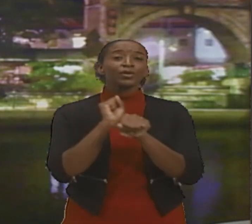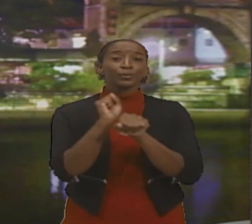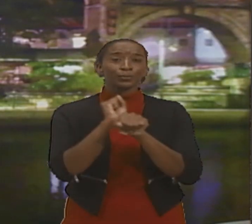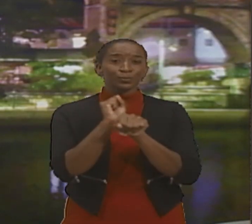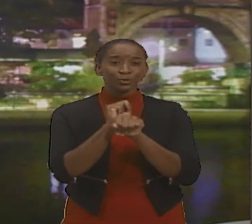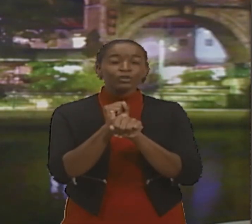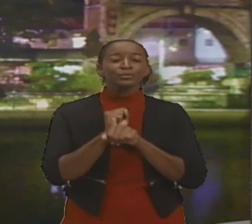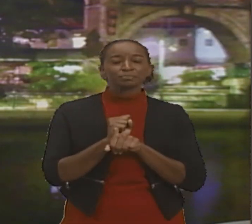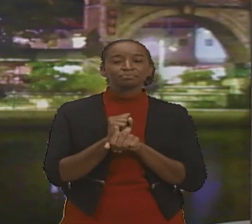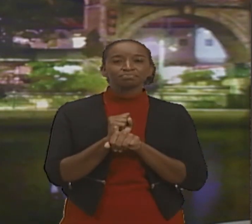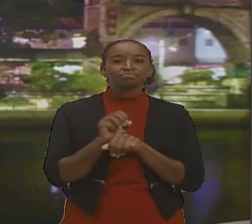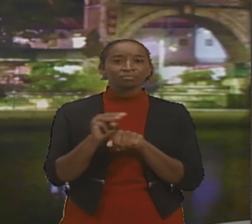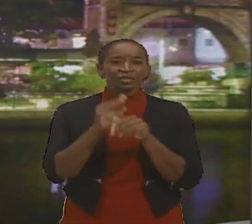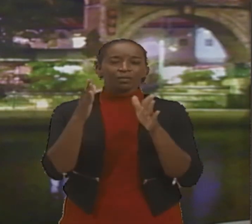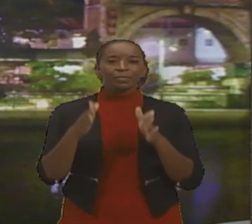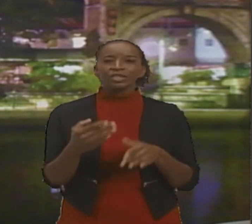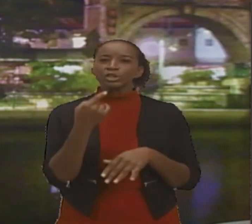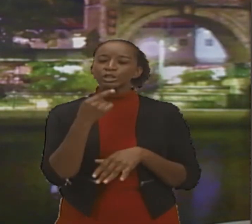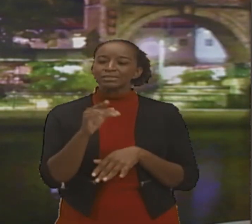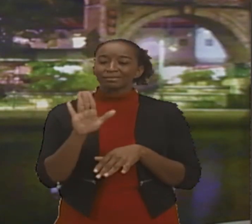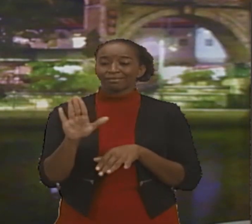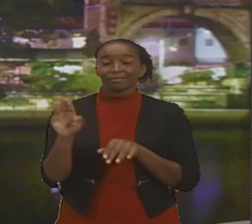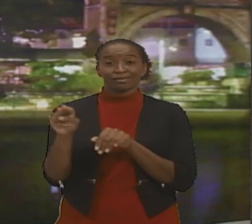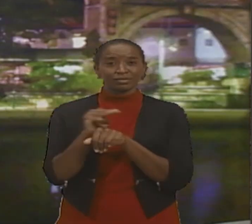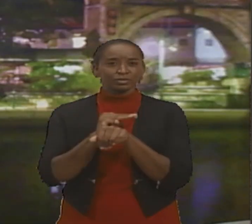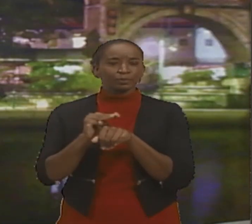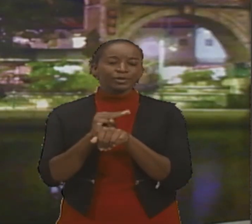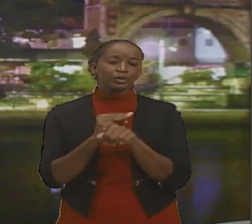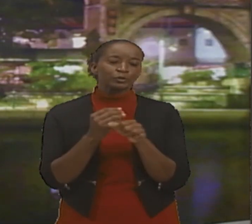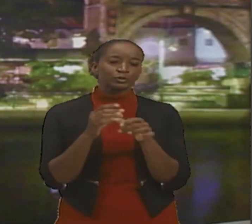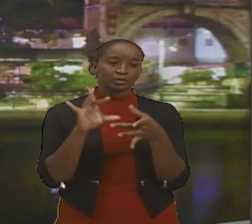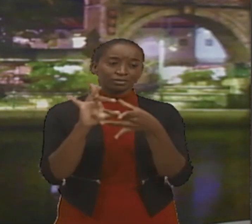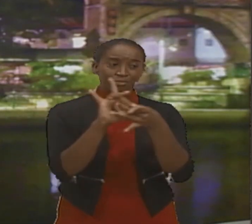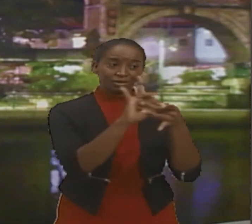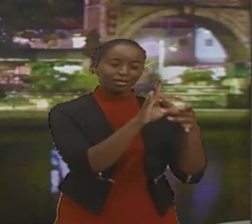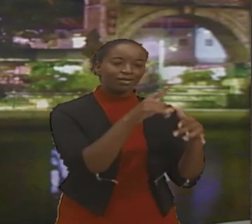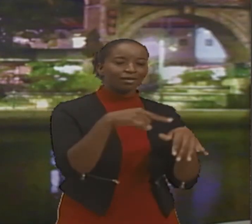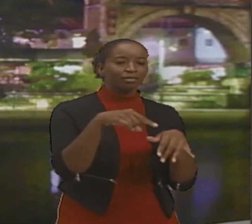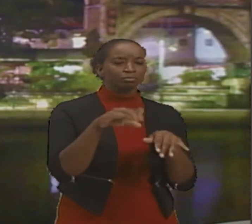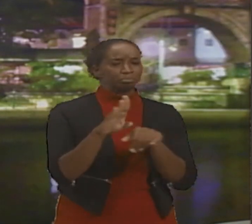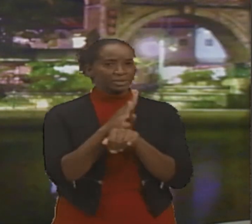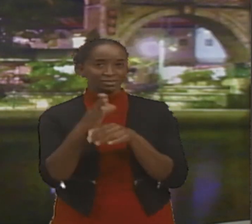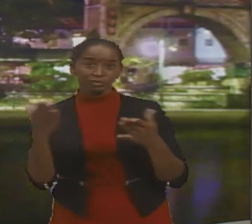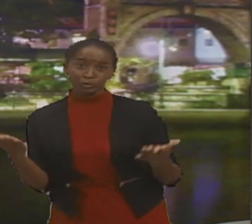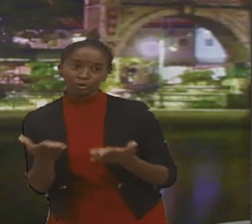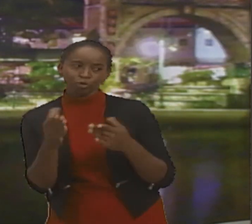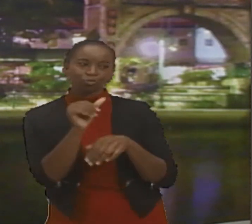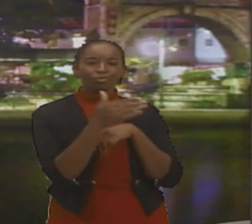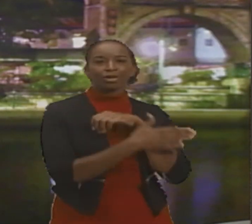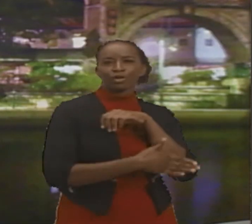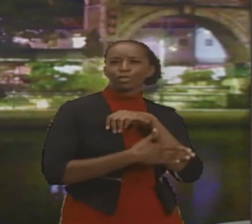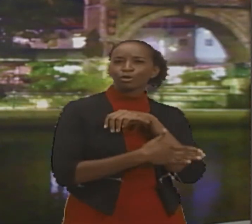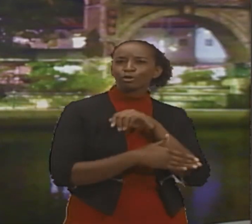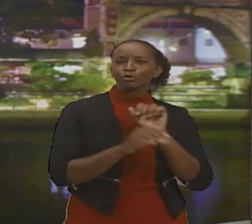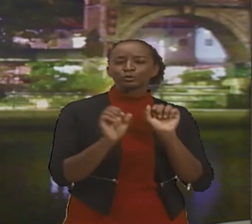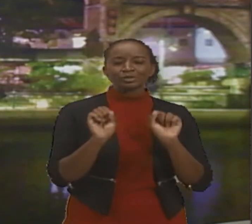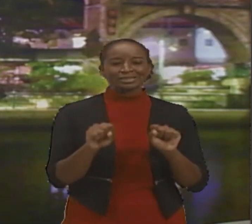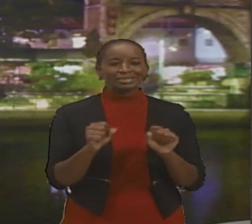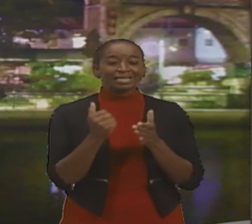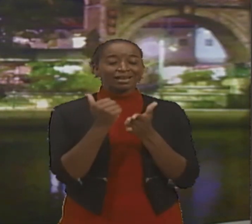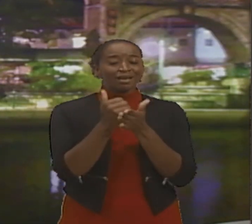Adrian Ford says that his ministry has been working with entities both locally and abroad in an effort to address concerning levels of